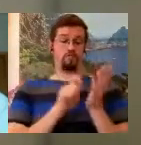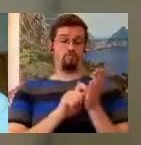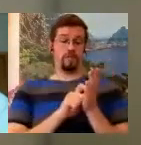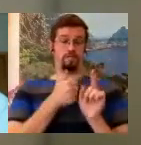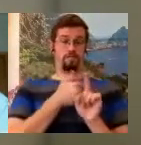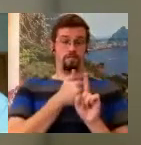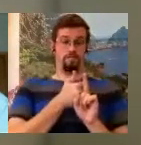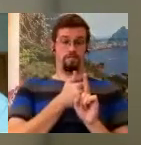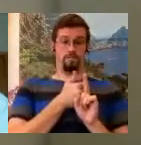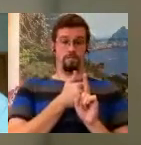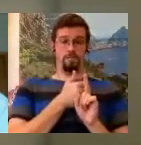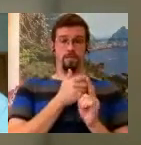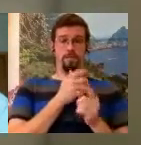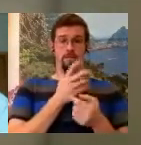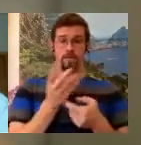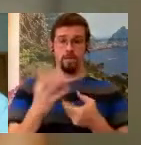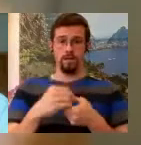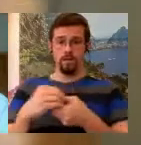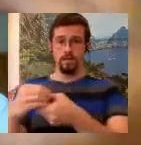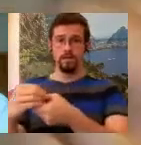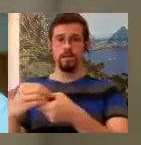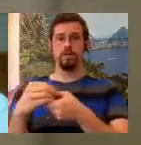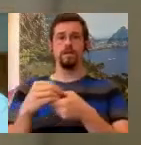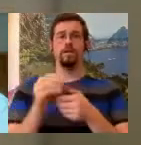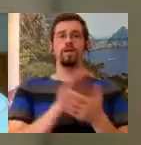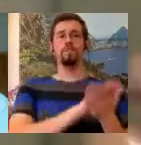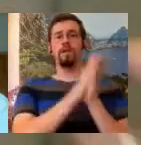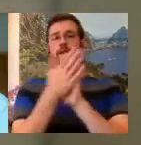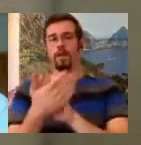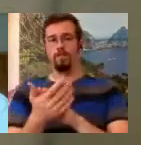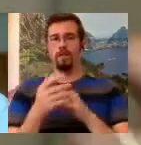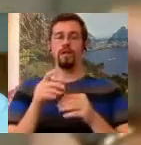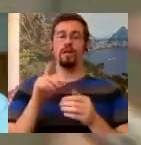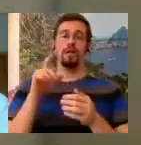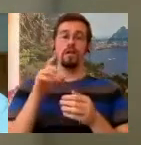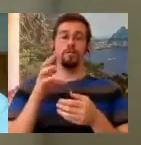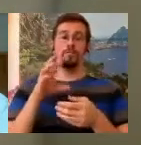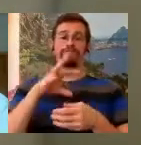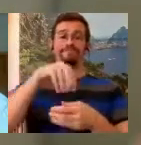informatized, it was possible to create digital newspaper, books, and